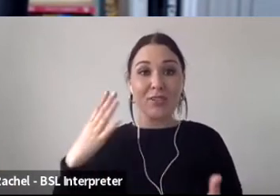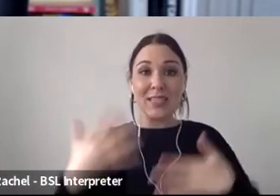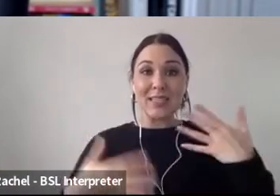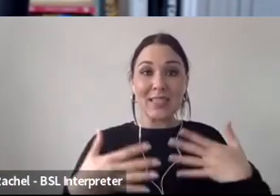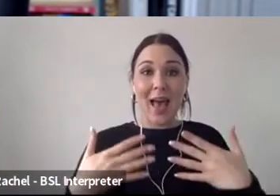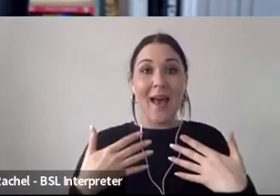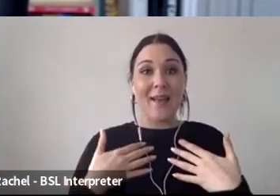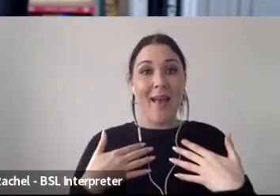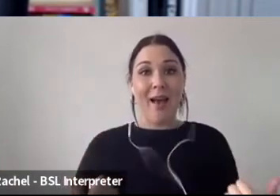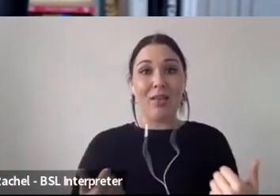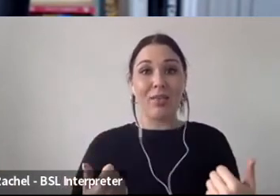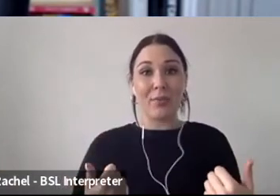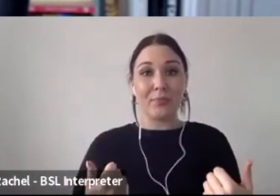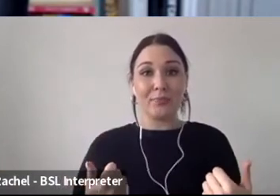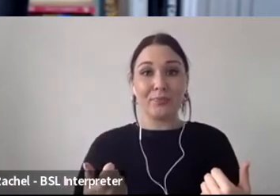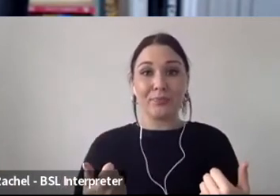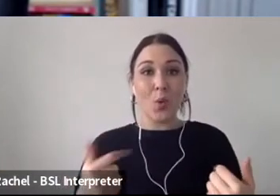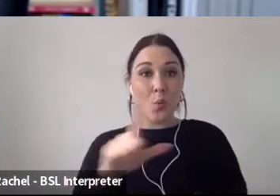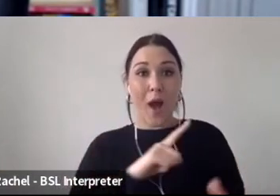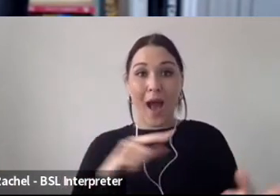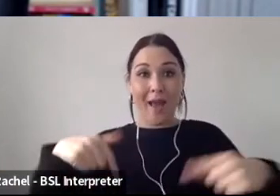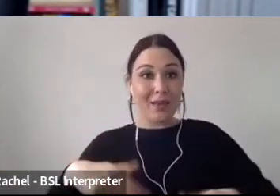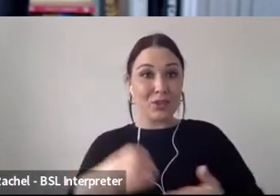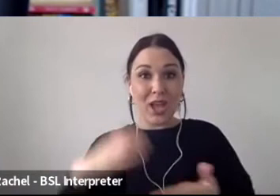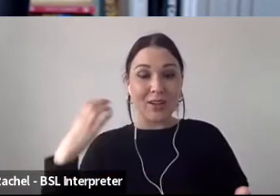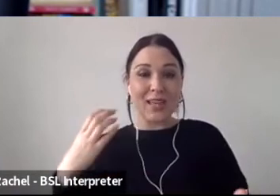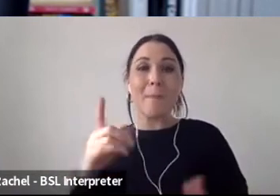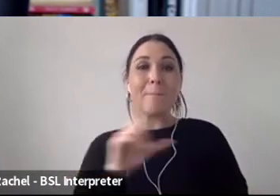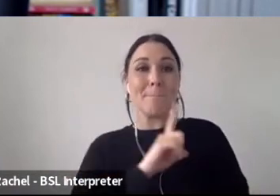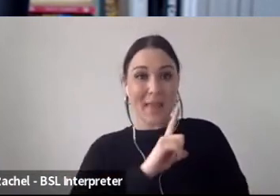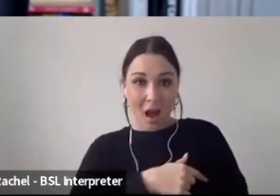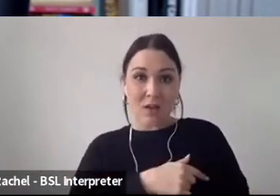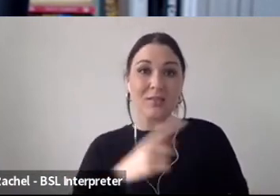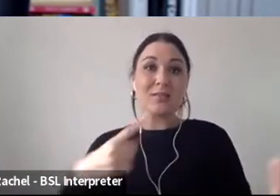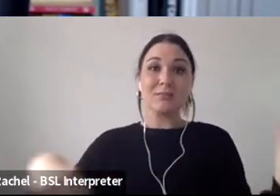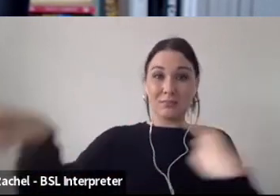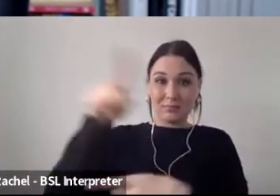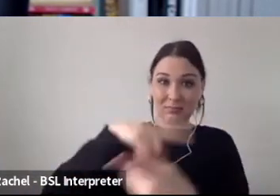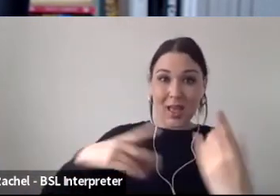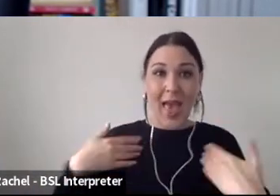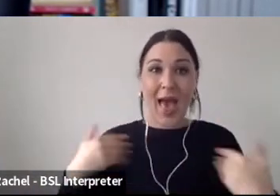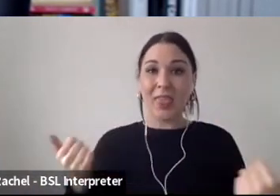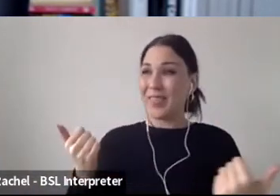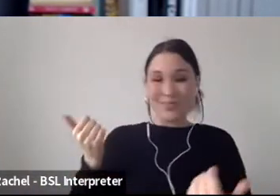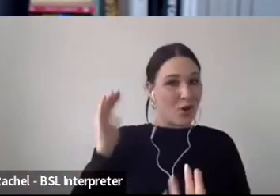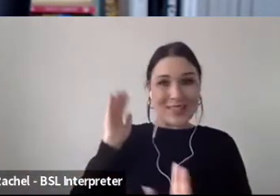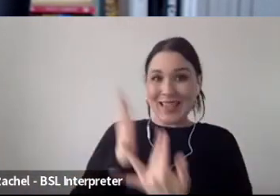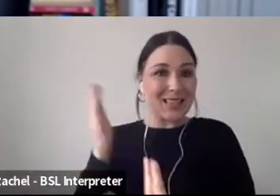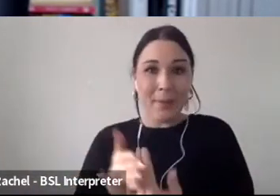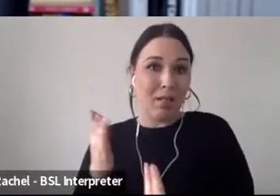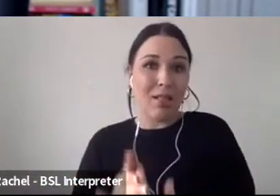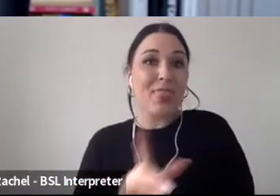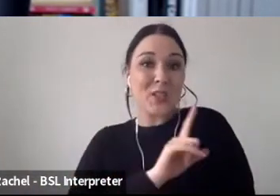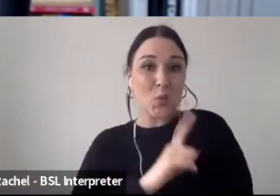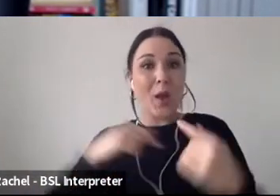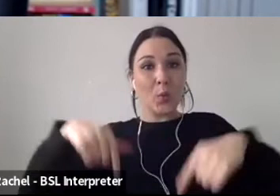health information is inaccessible. There's no reason for deaf people's health to be poor. Deaf people should have the same health as hearing people. Unfortunately, we don't. We have